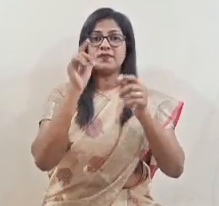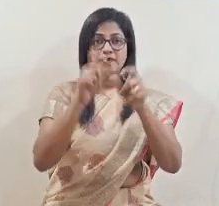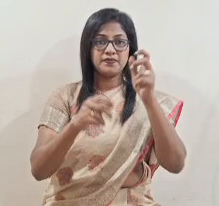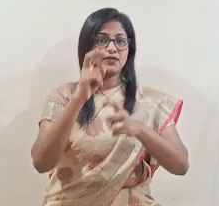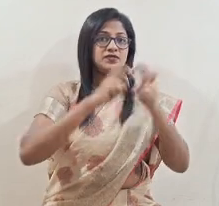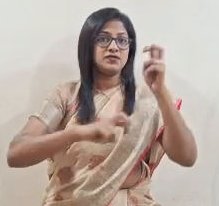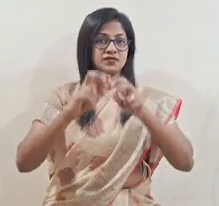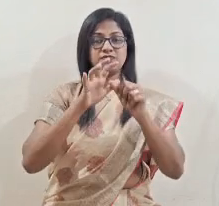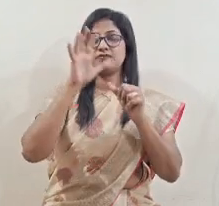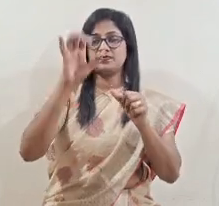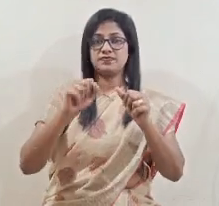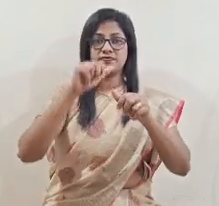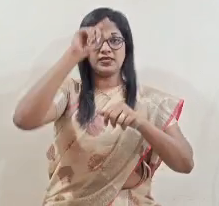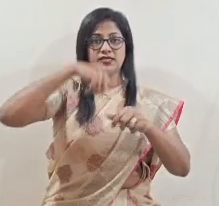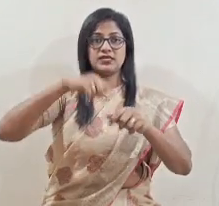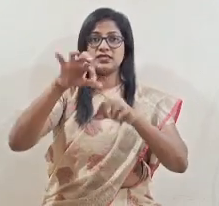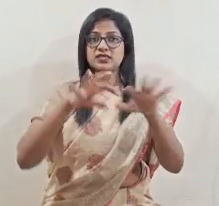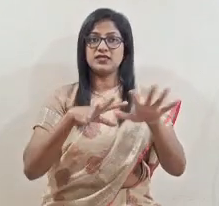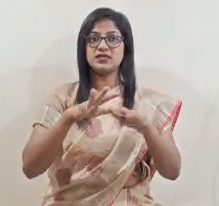Cities.